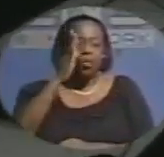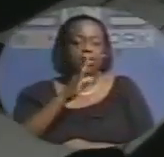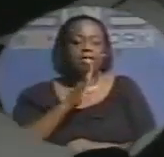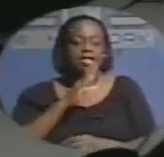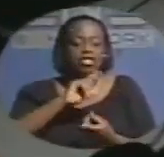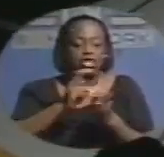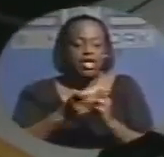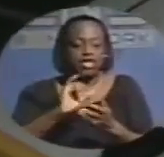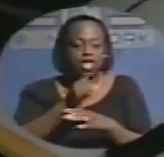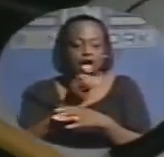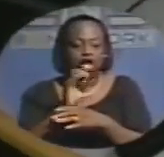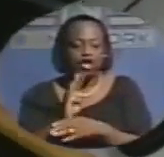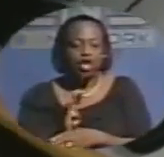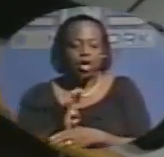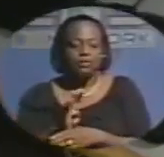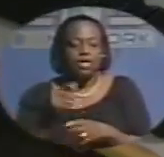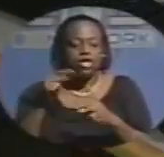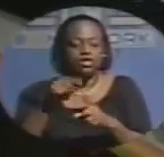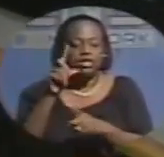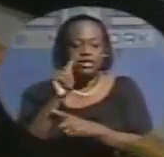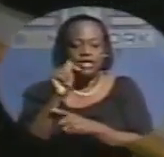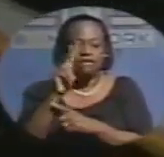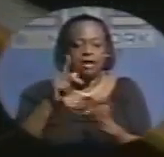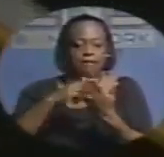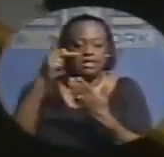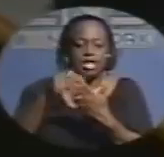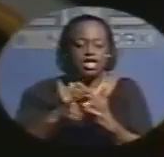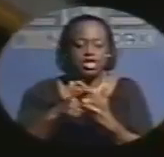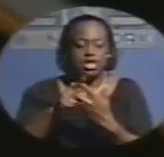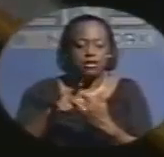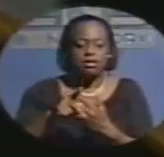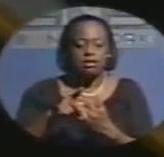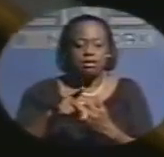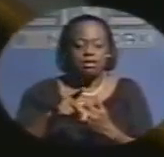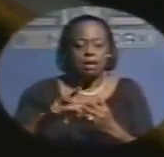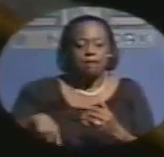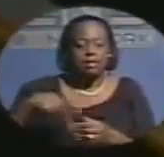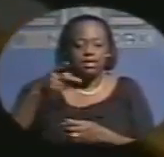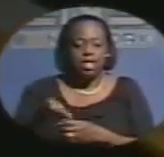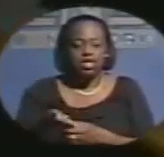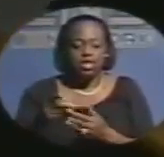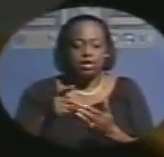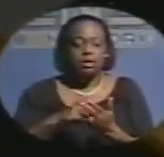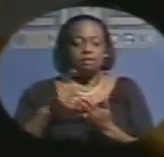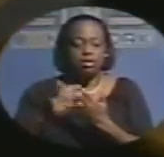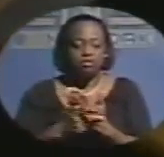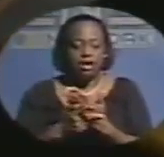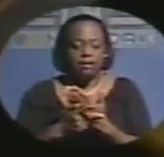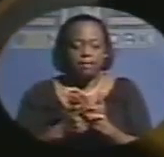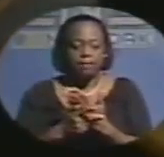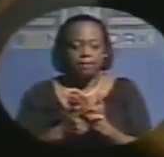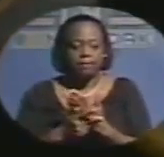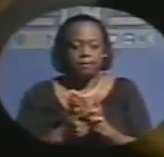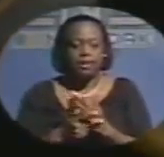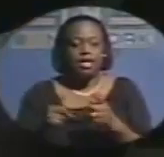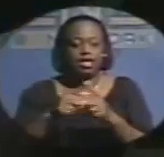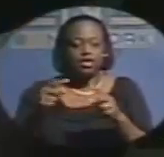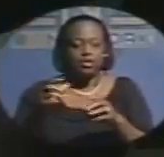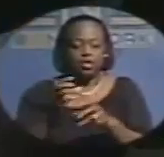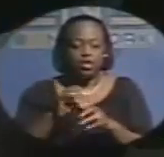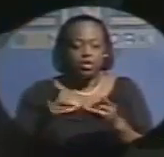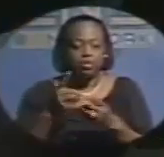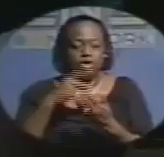newly created local TV production department, along with the necessary television personnel to produce programming that will